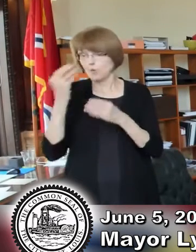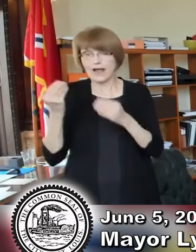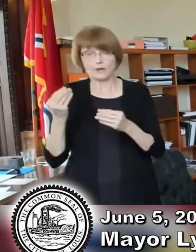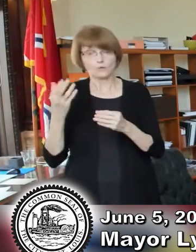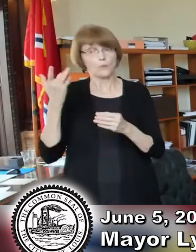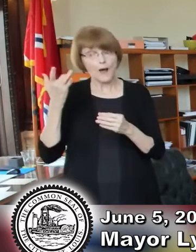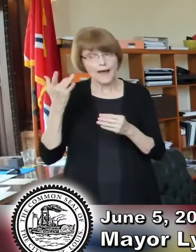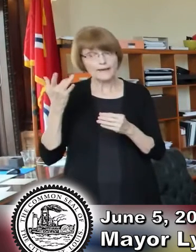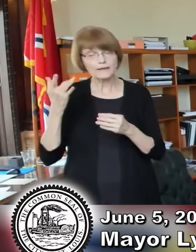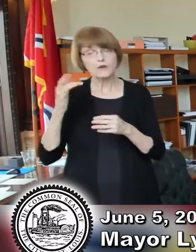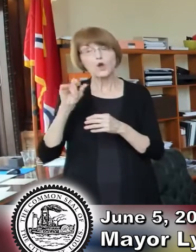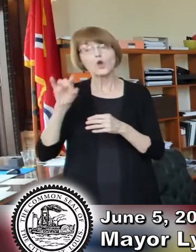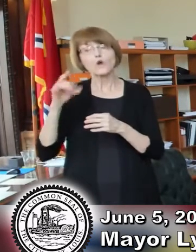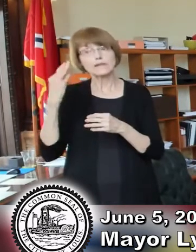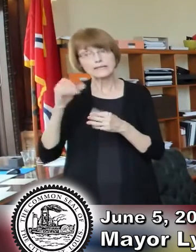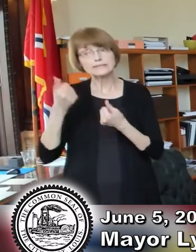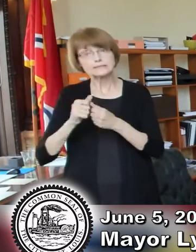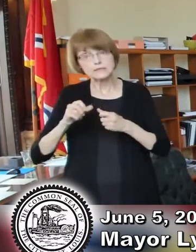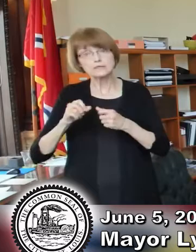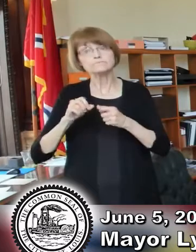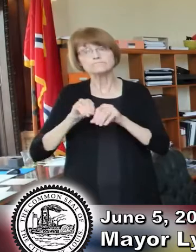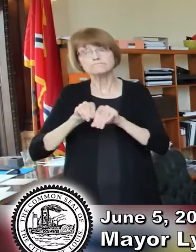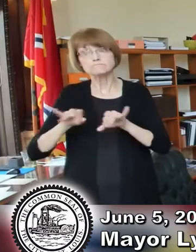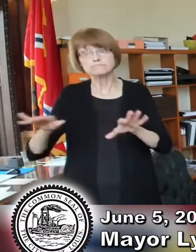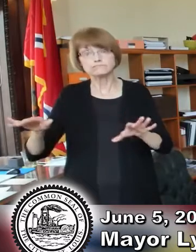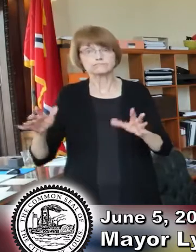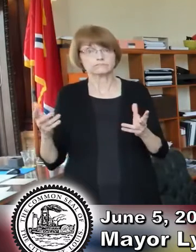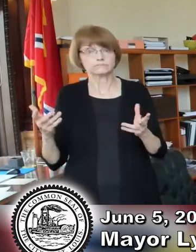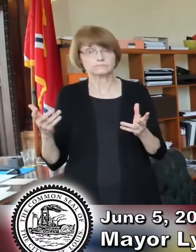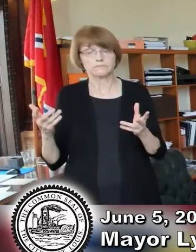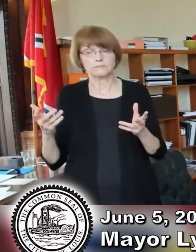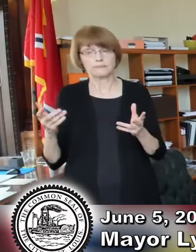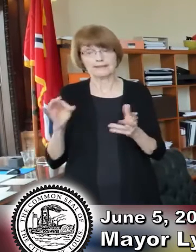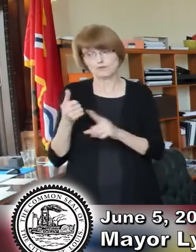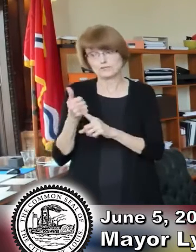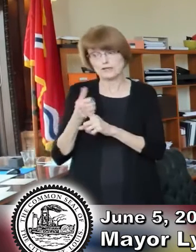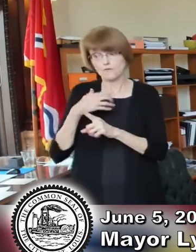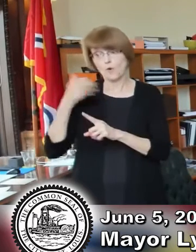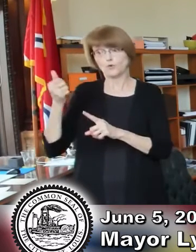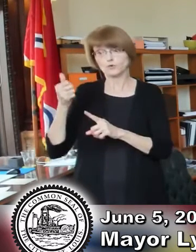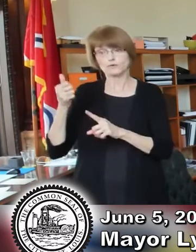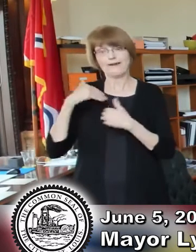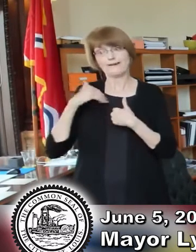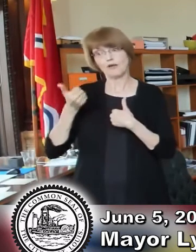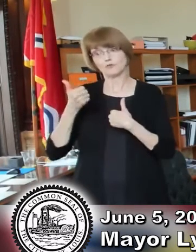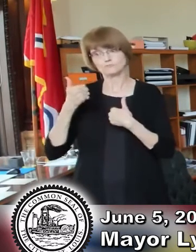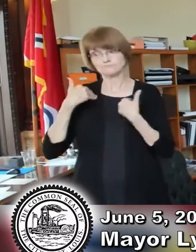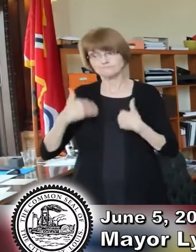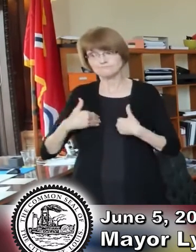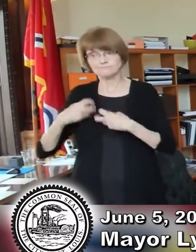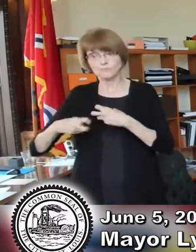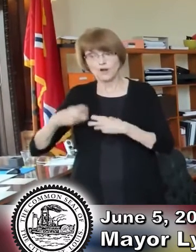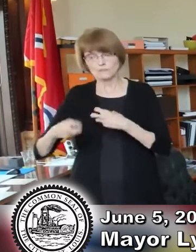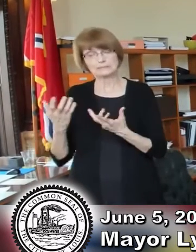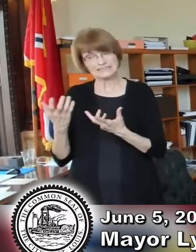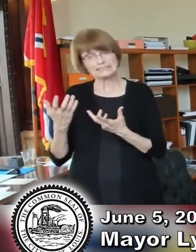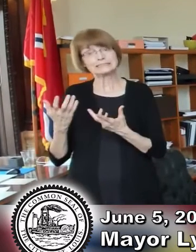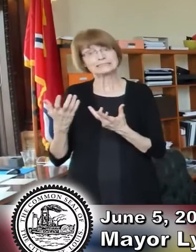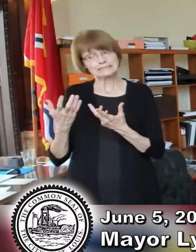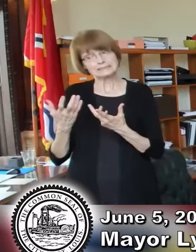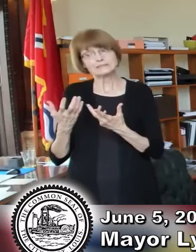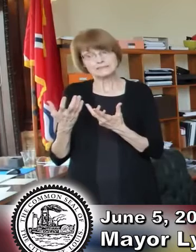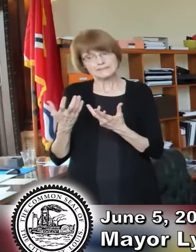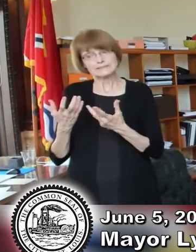there. And you're more vulnerable if you're older or have underlying health conditions. So try to keep your